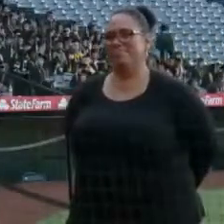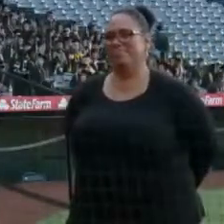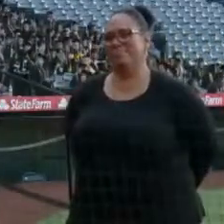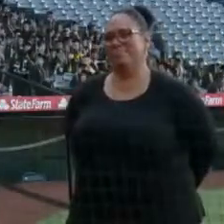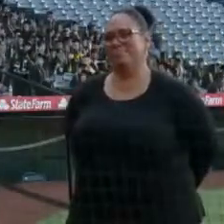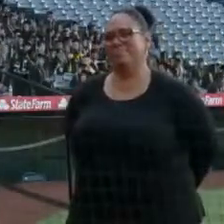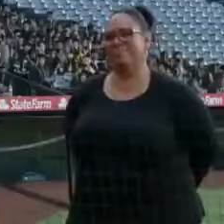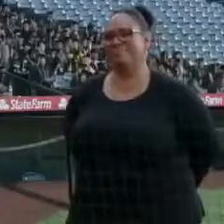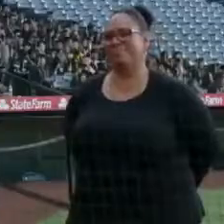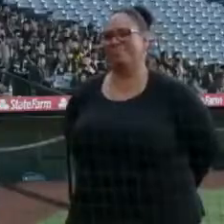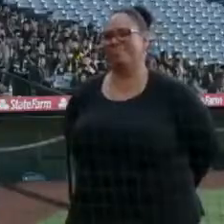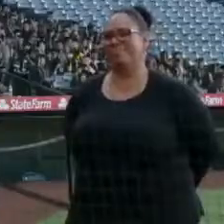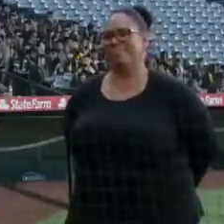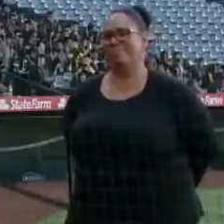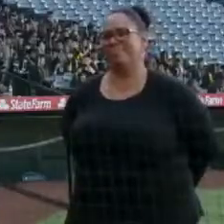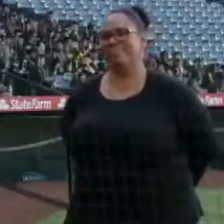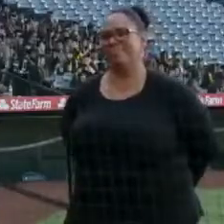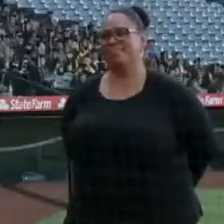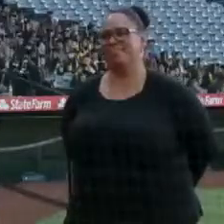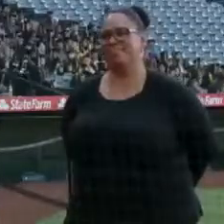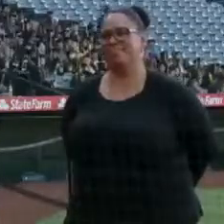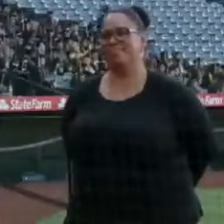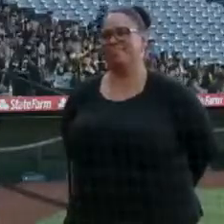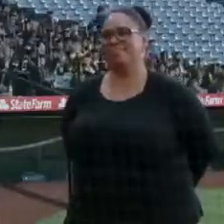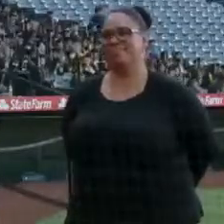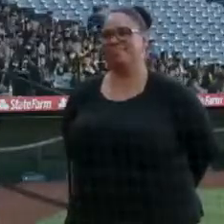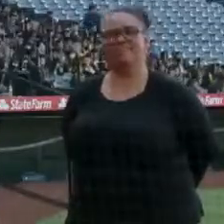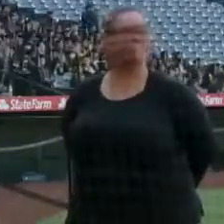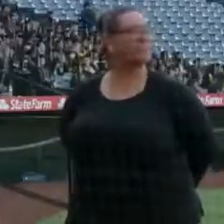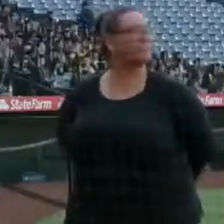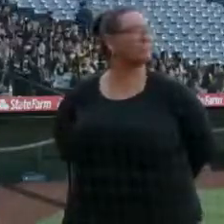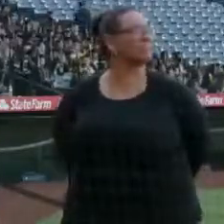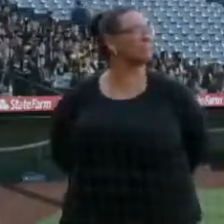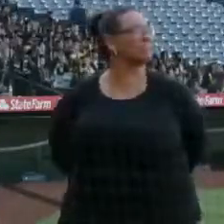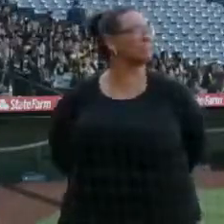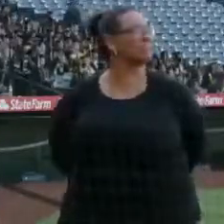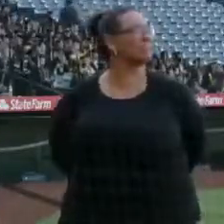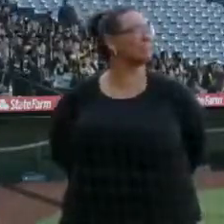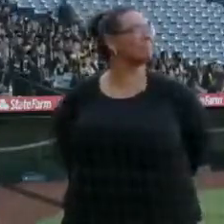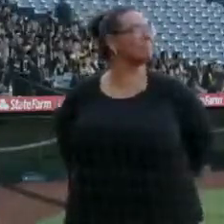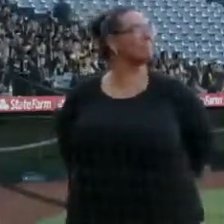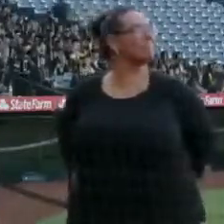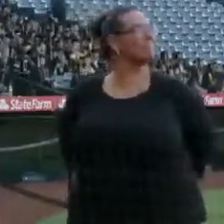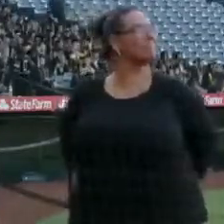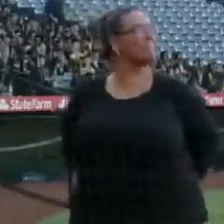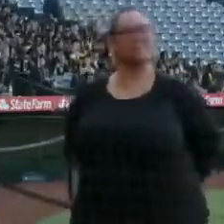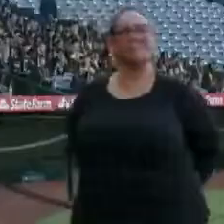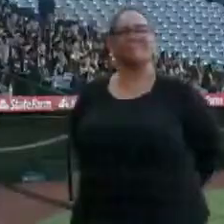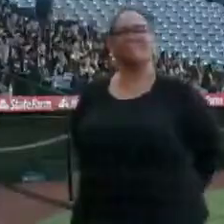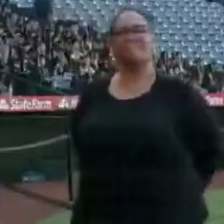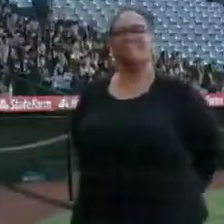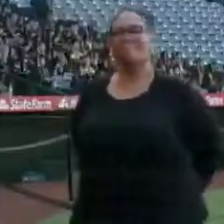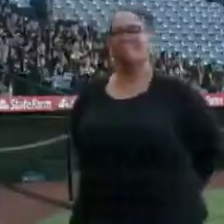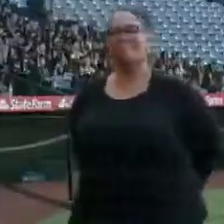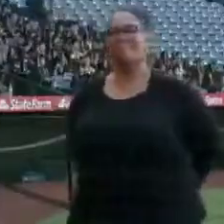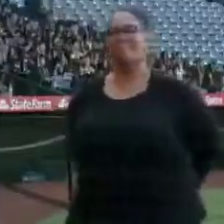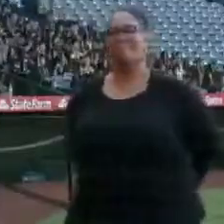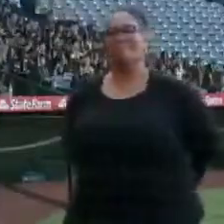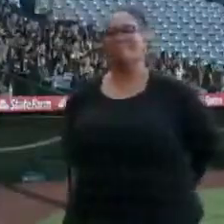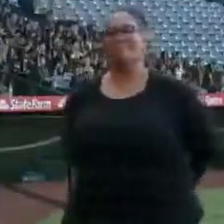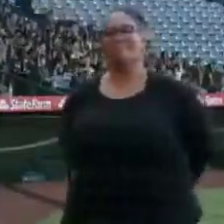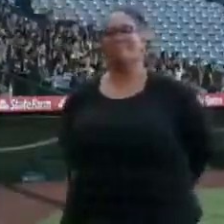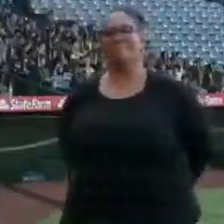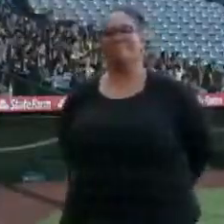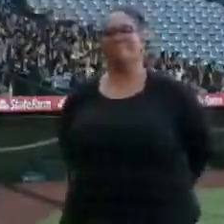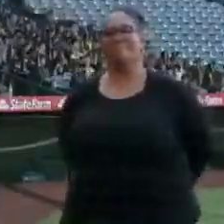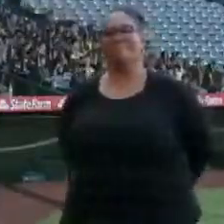Economics and Audrey Halim from Economics. And finally, for the Norma Stolz-Chinchilla Award,